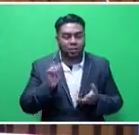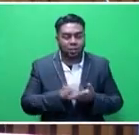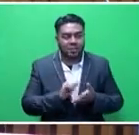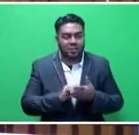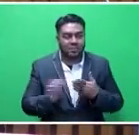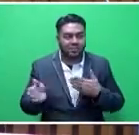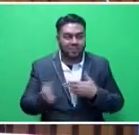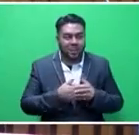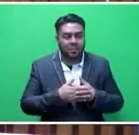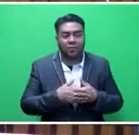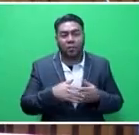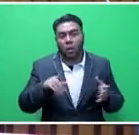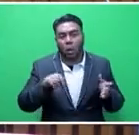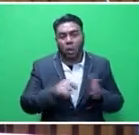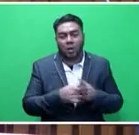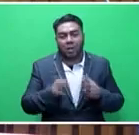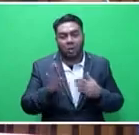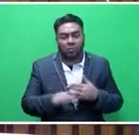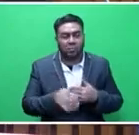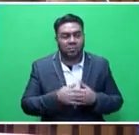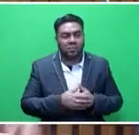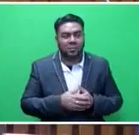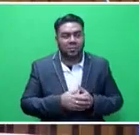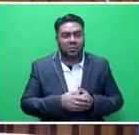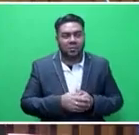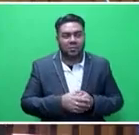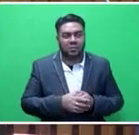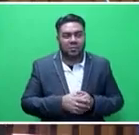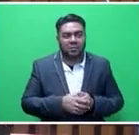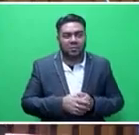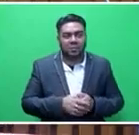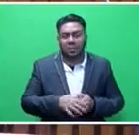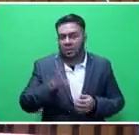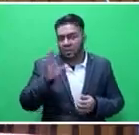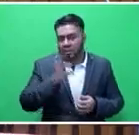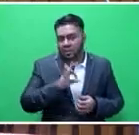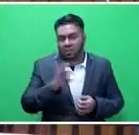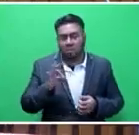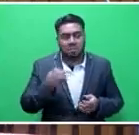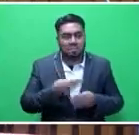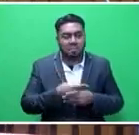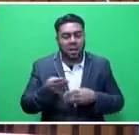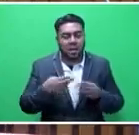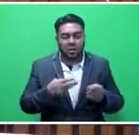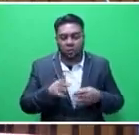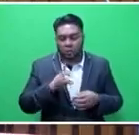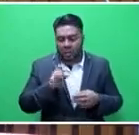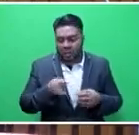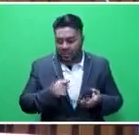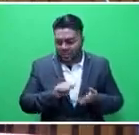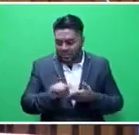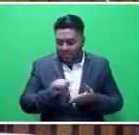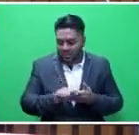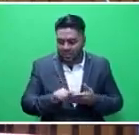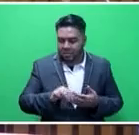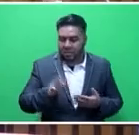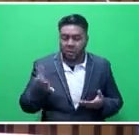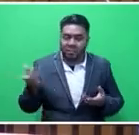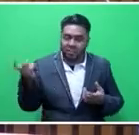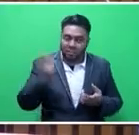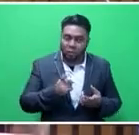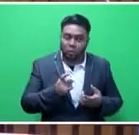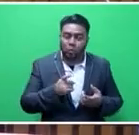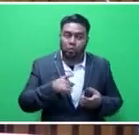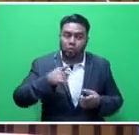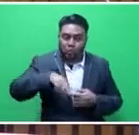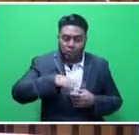of the lockdown. Of course there were. There were market vendors who could not sell. There were market suki sellers who could not come down to Suva because